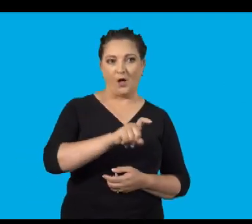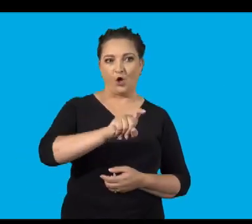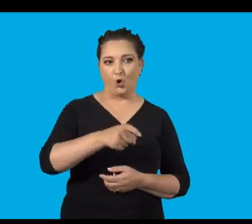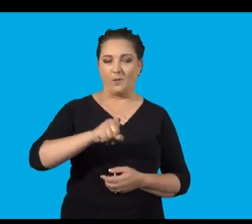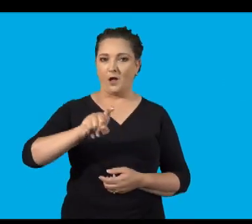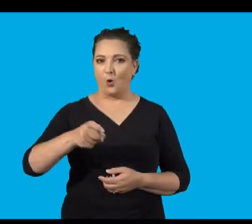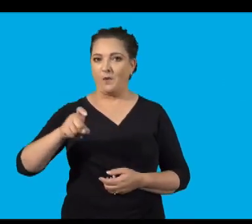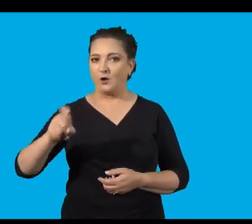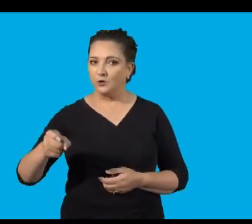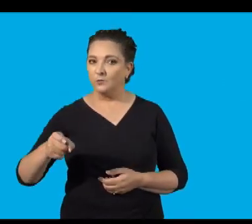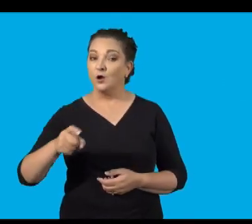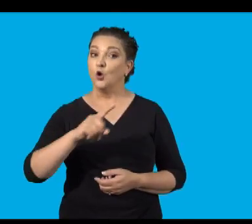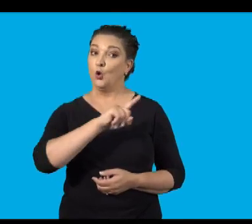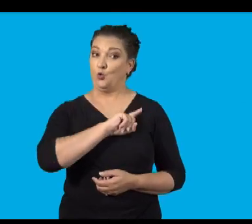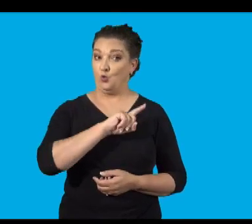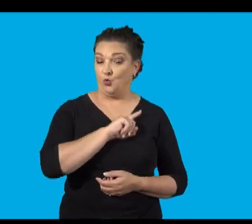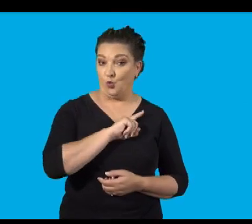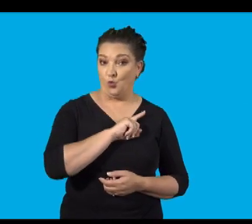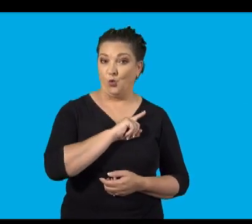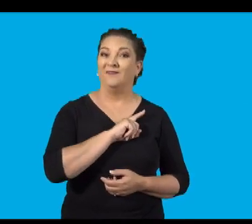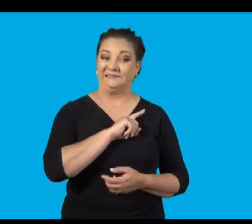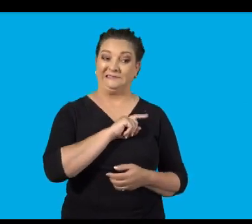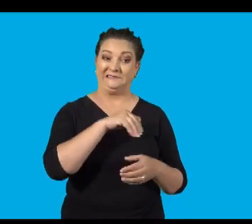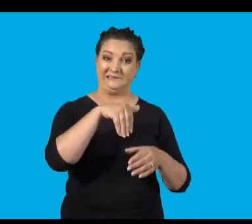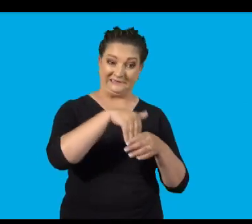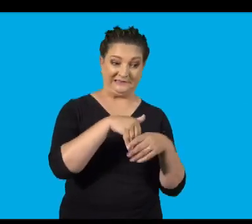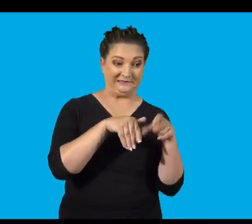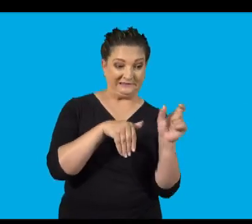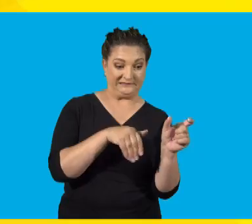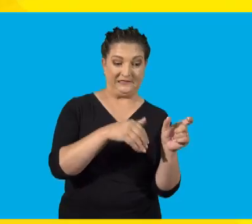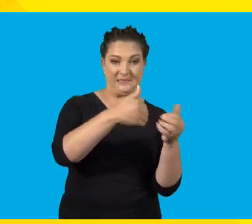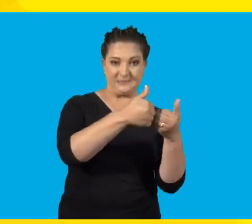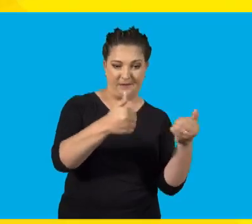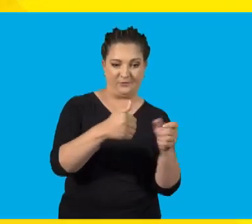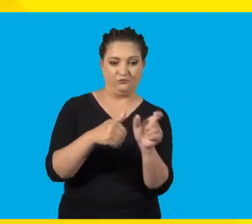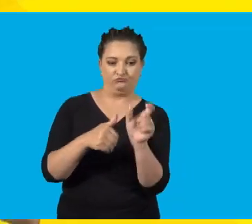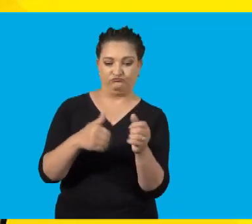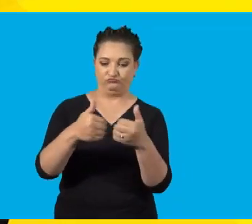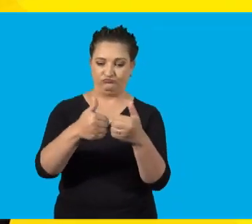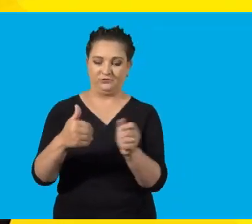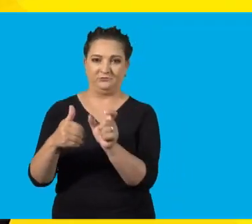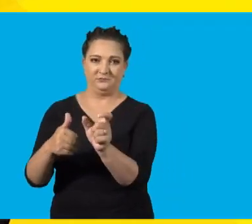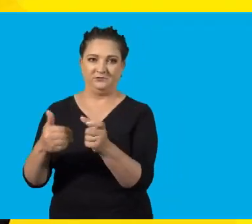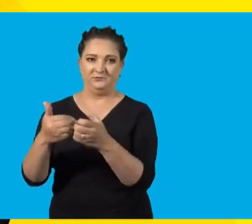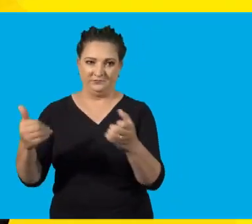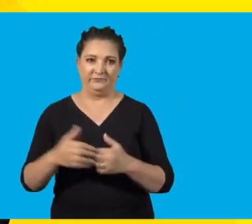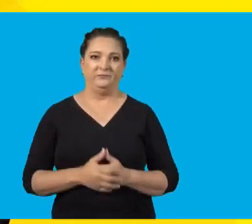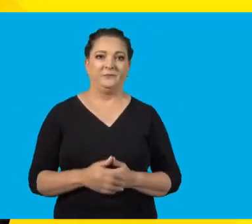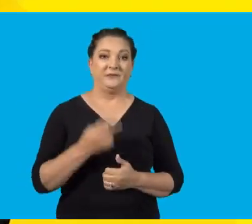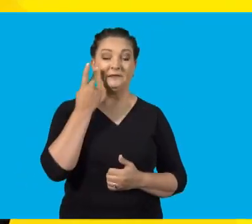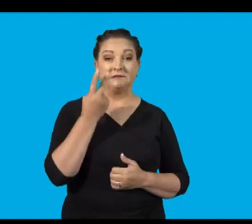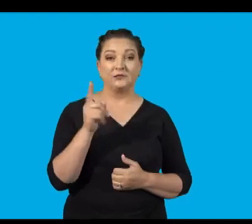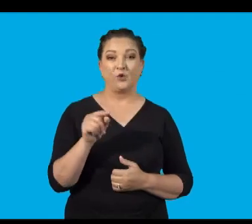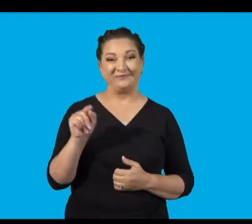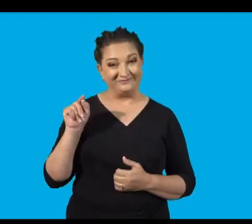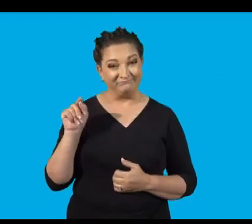of the commas because it's indicating that there are parts that need to be separated, okay?